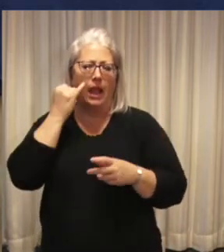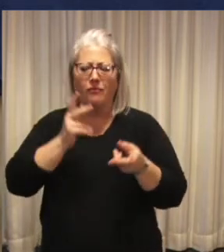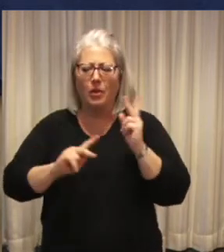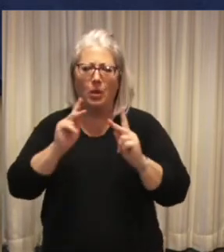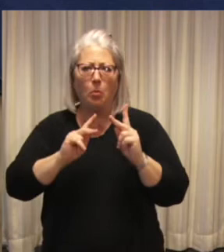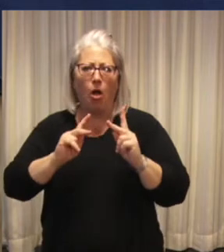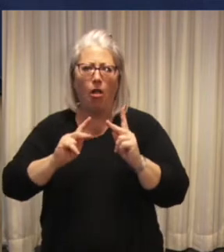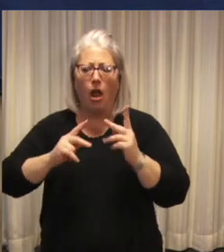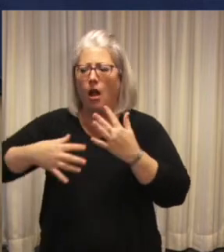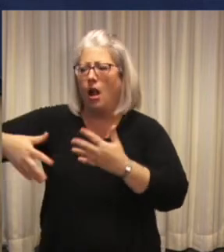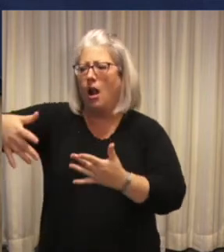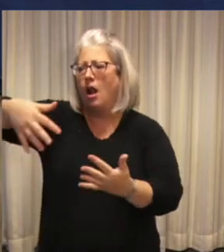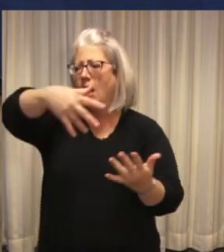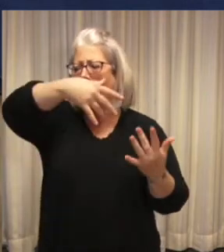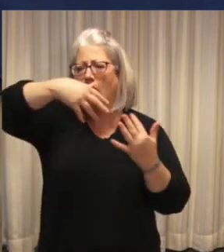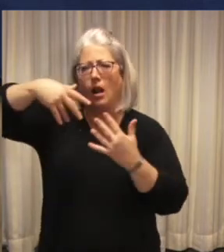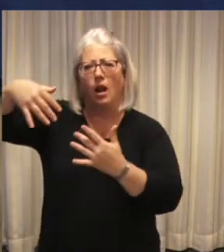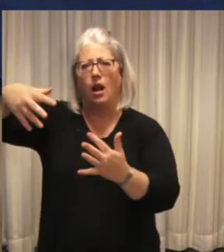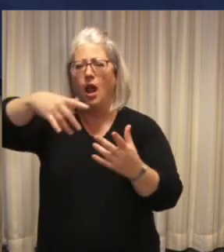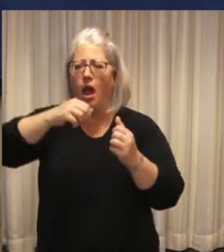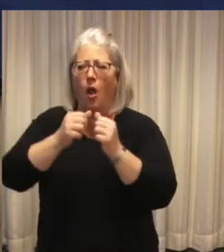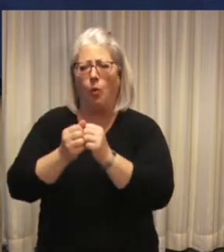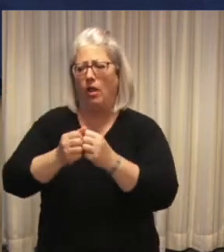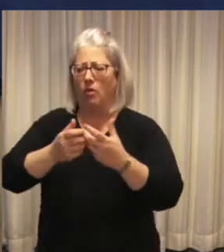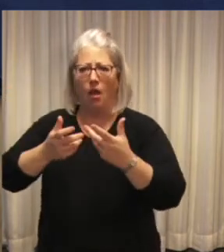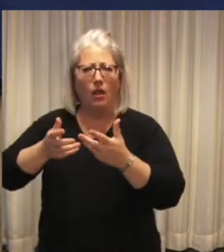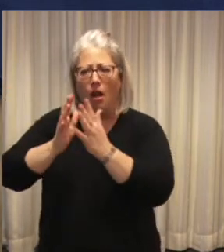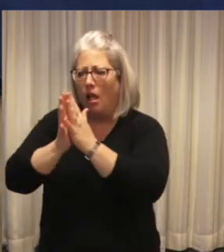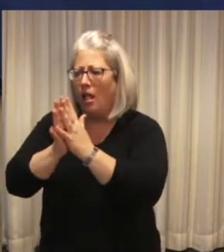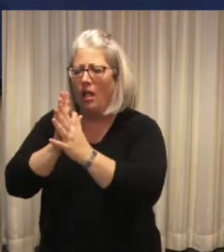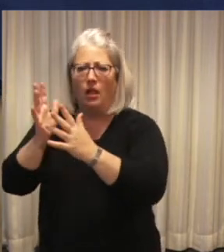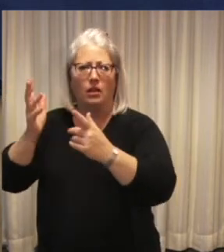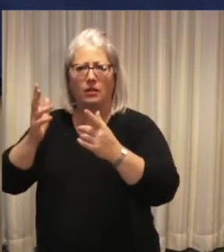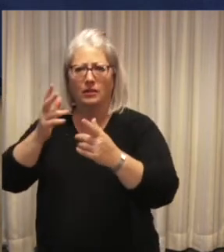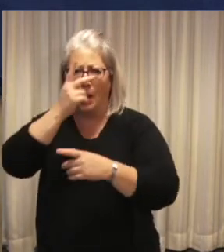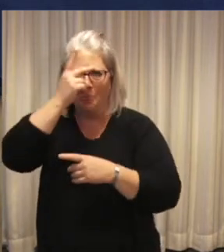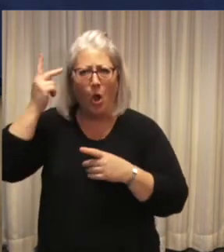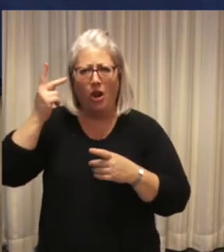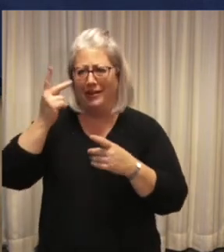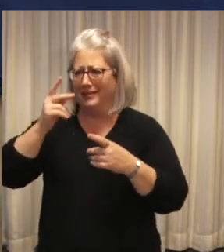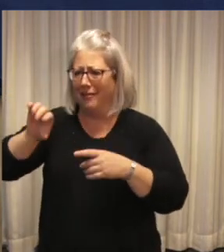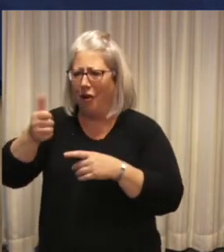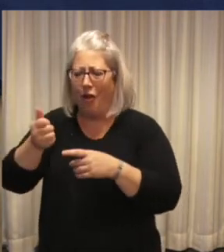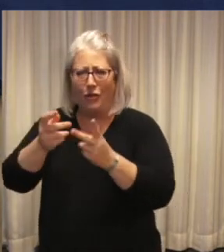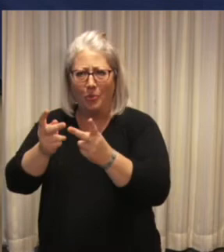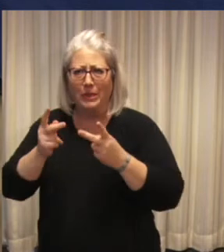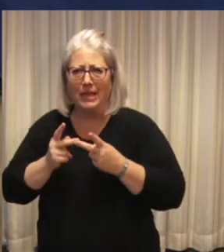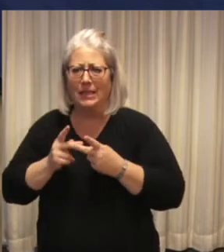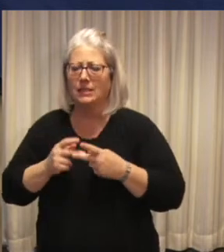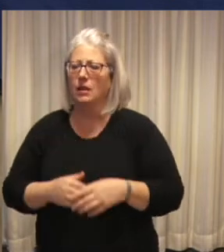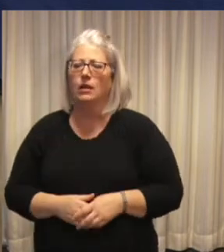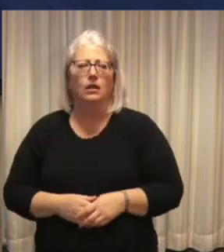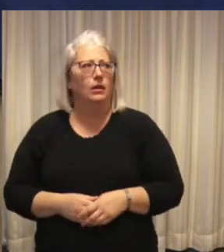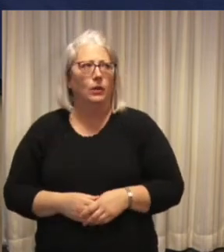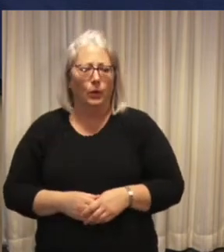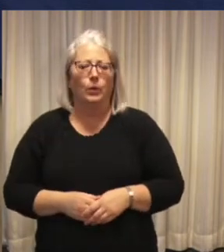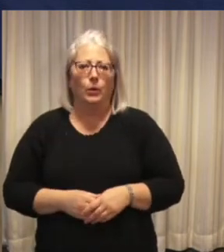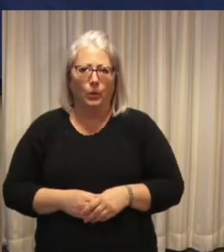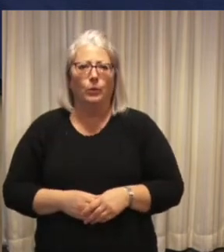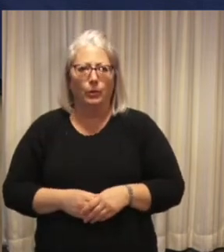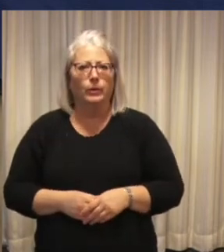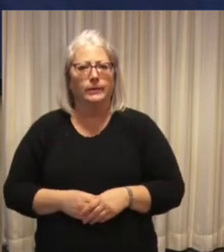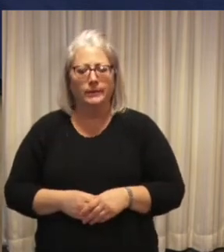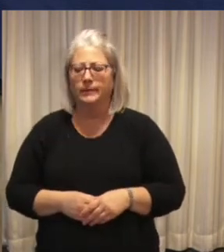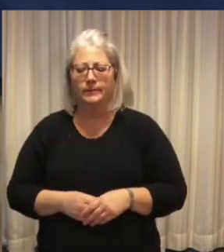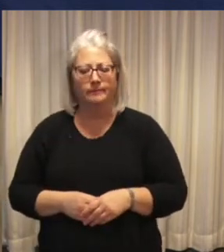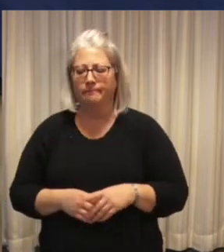around every day in mass quarantines with three question marks? I share, Liz and others that have asked similar questions,